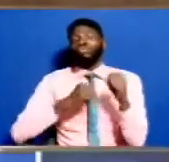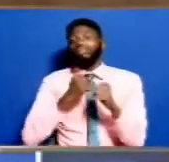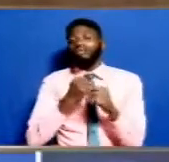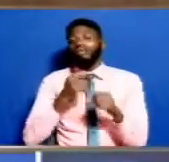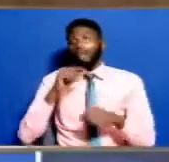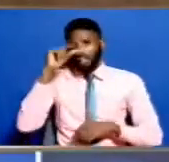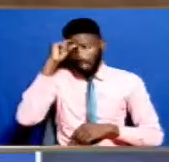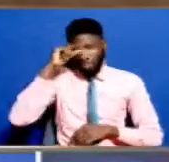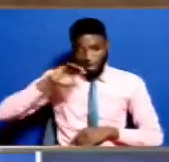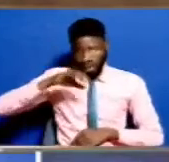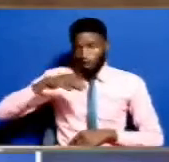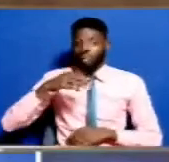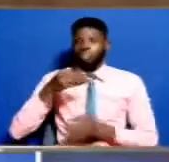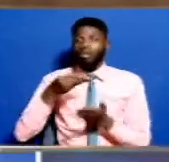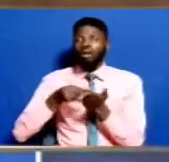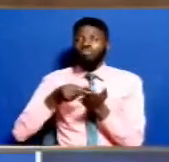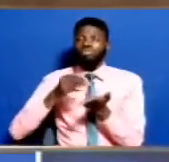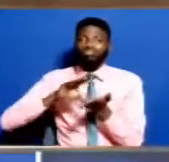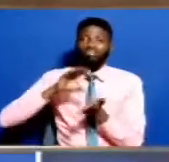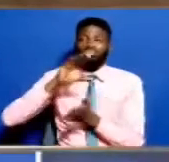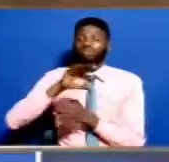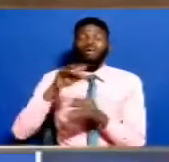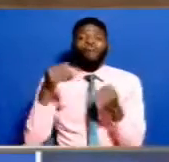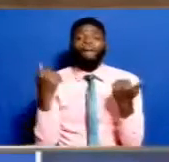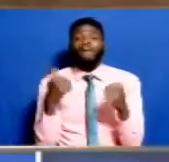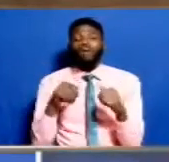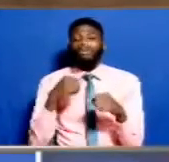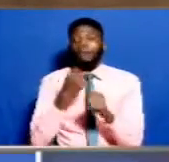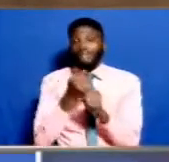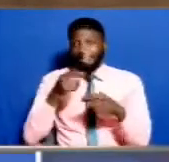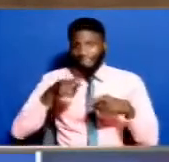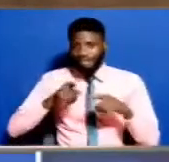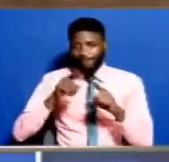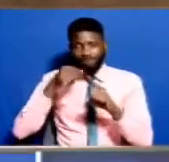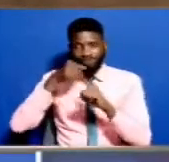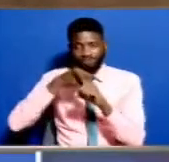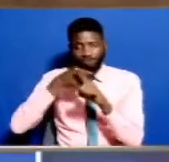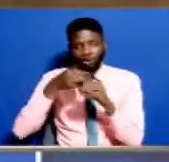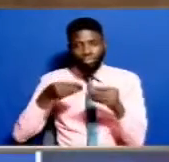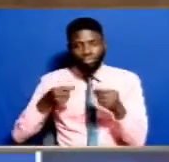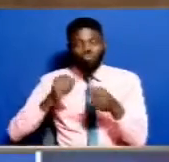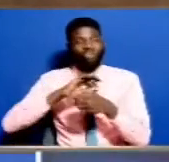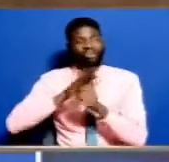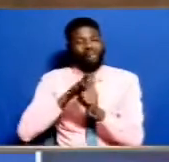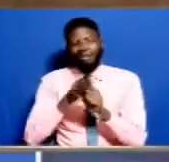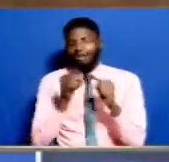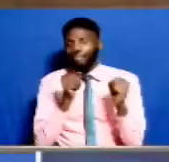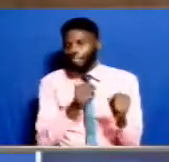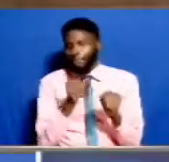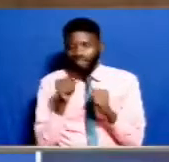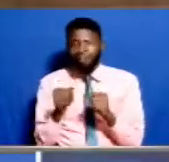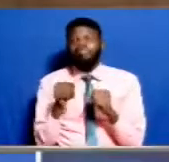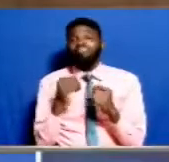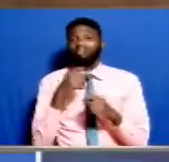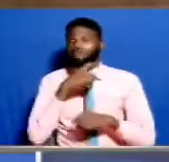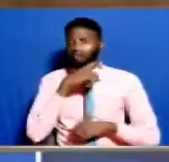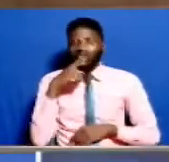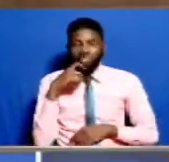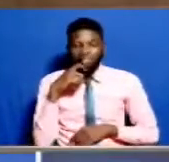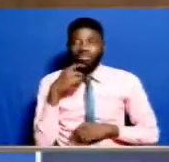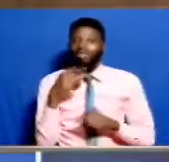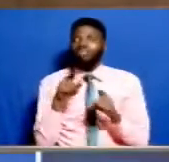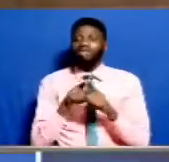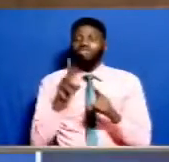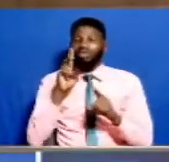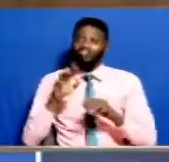This has continued to derail the response measures towards the pandemic, drought and floods in various parts of the country and